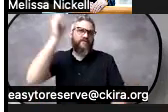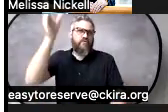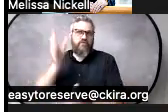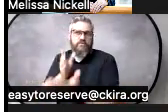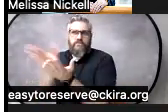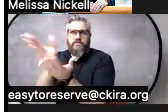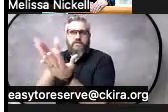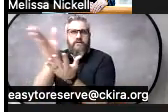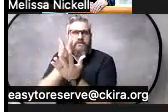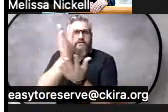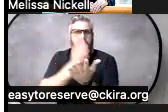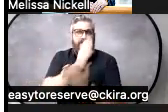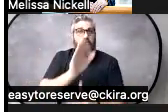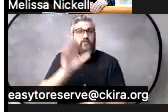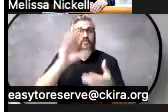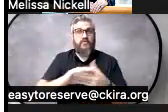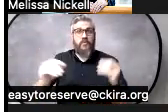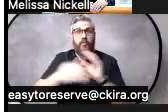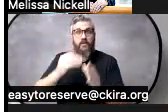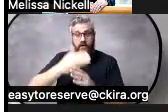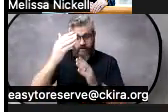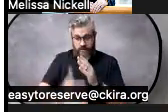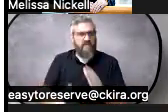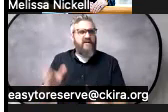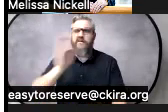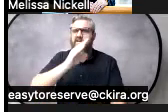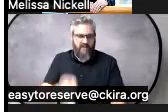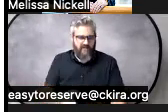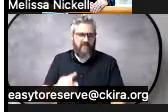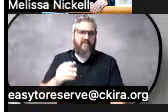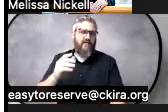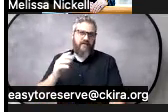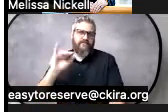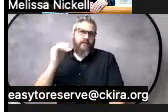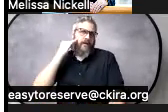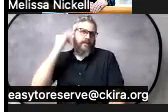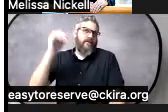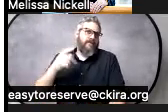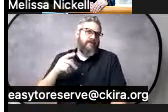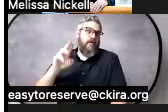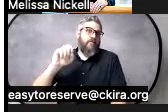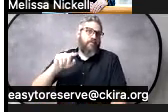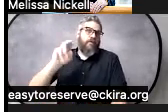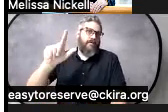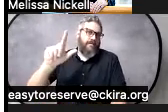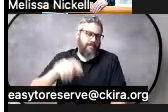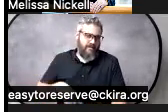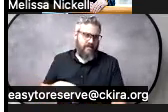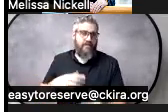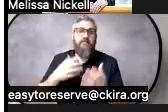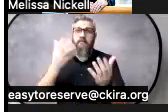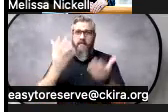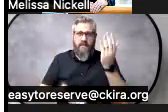science, so you'll never have a story that just ends without being like the prequel to something else. And you also want to say, or